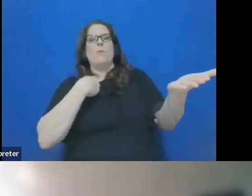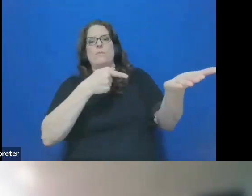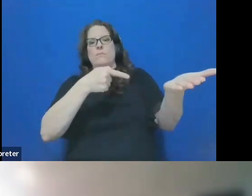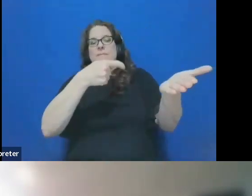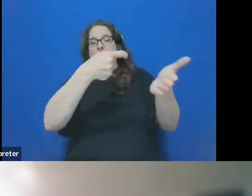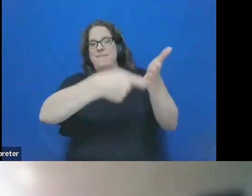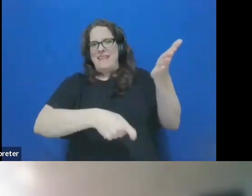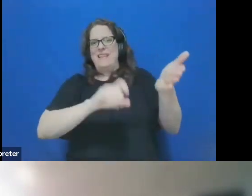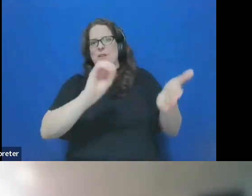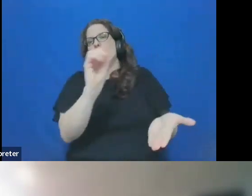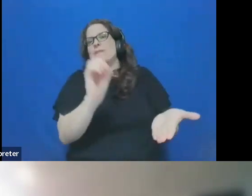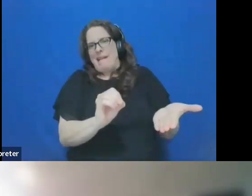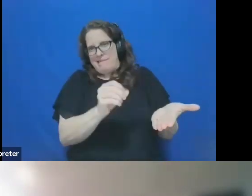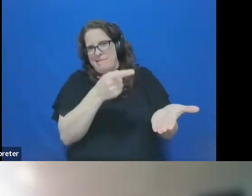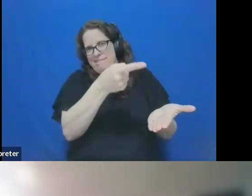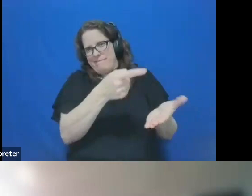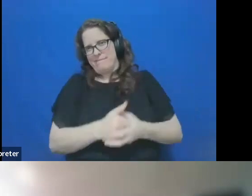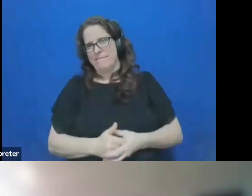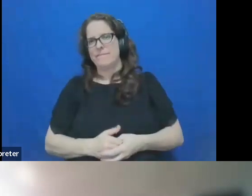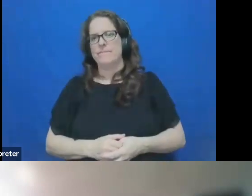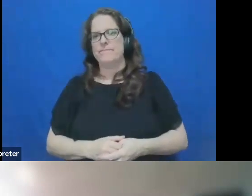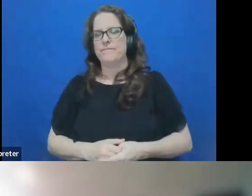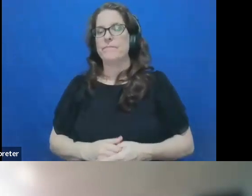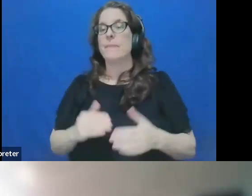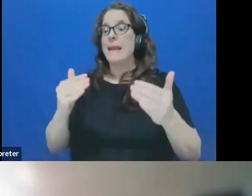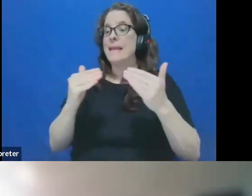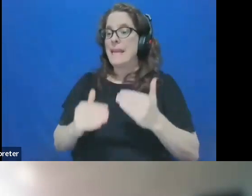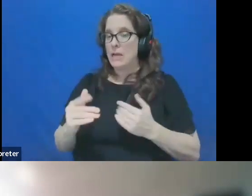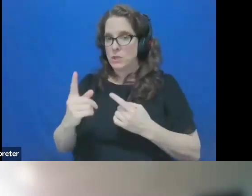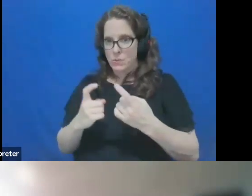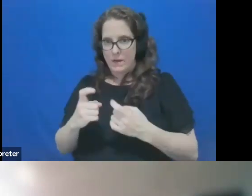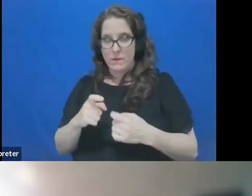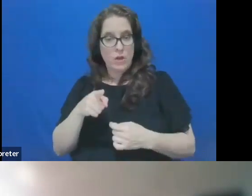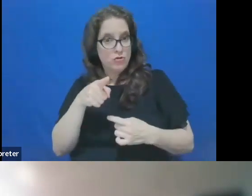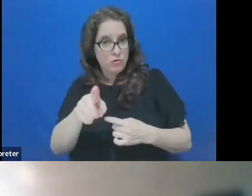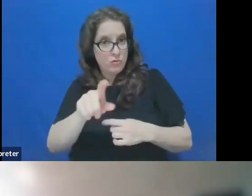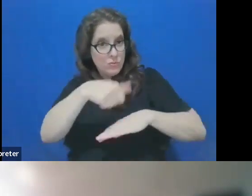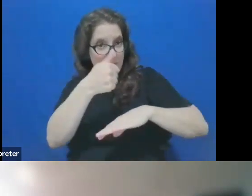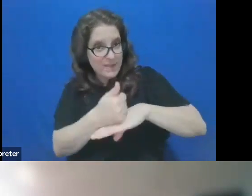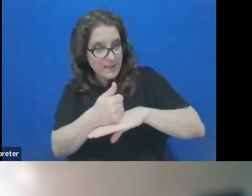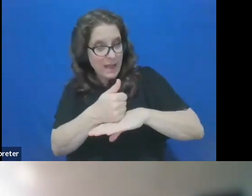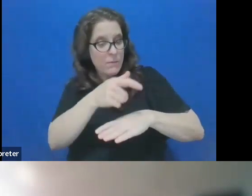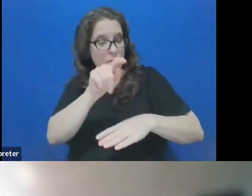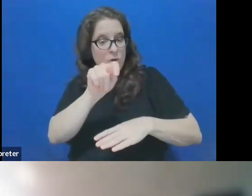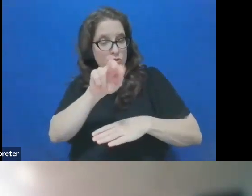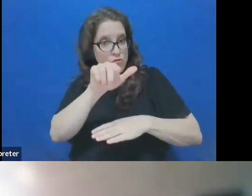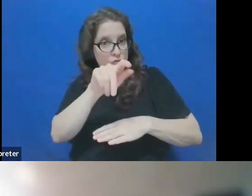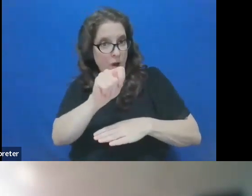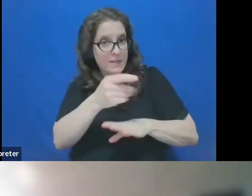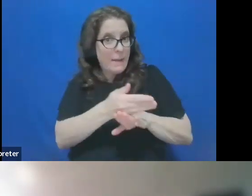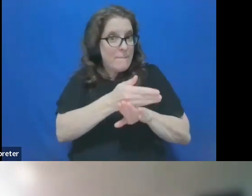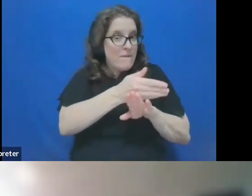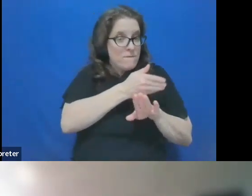All right, thank you. Next question is, do you establish the trust before you fund it?